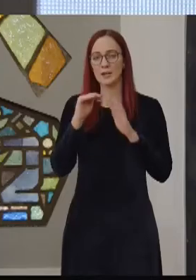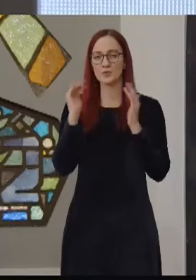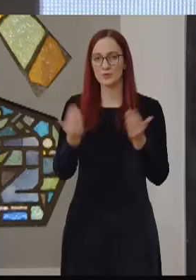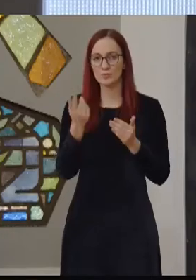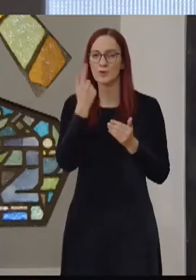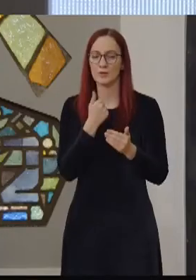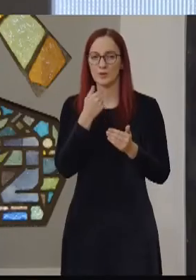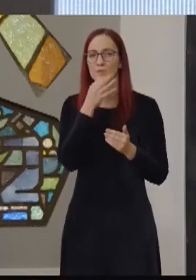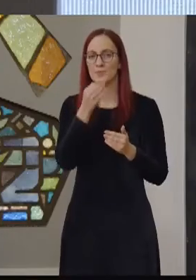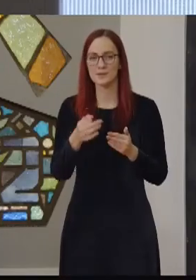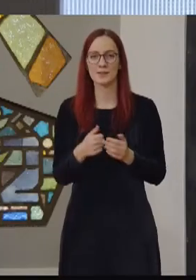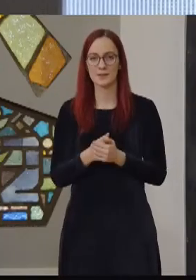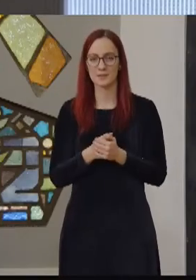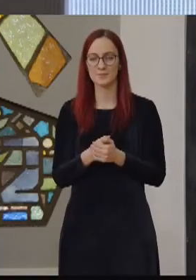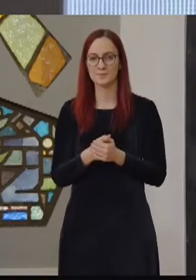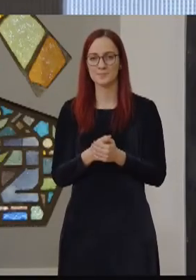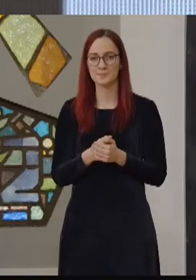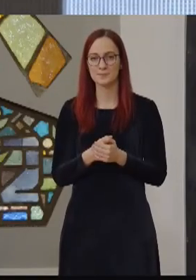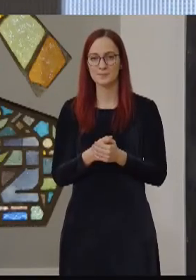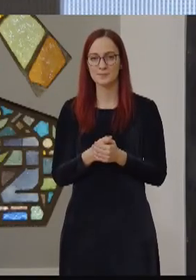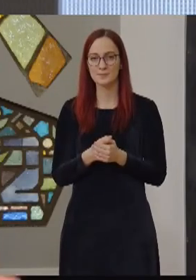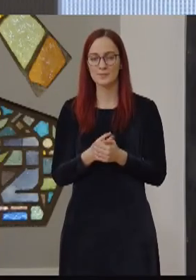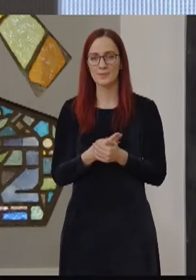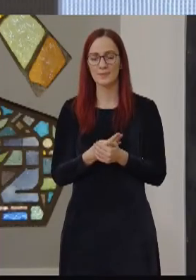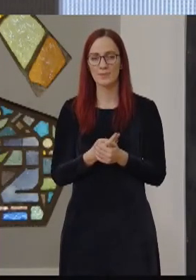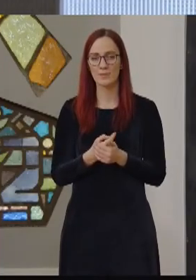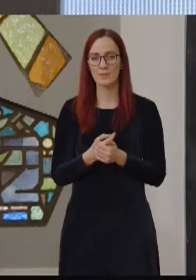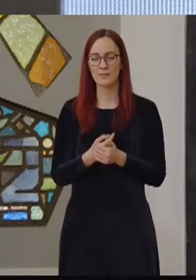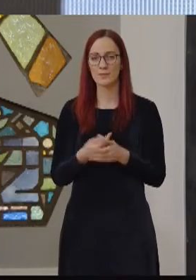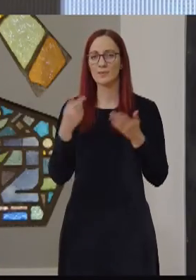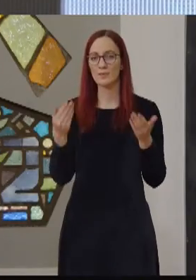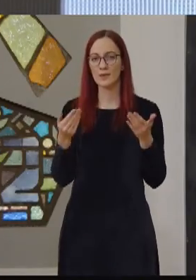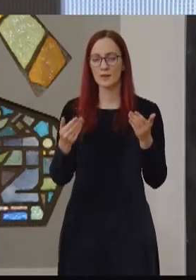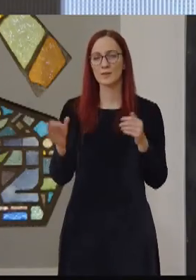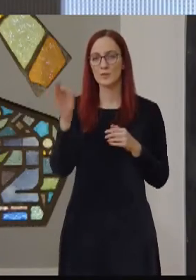I will briefly react to what has been said,